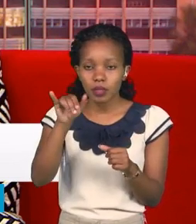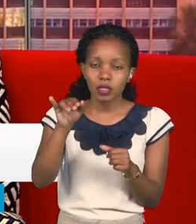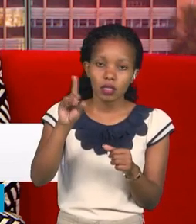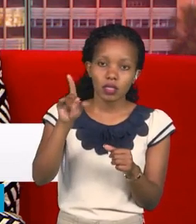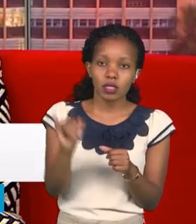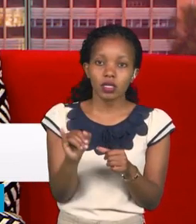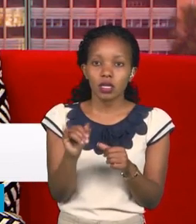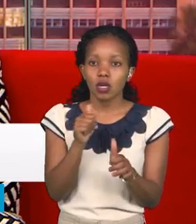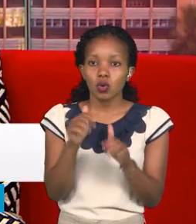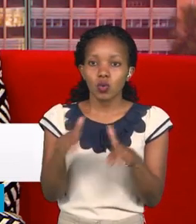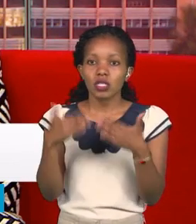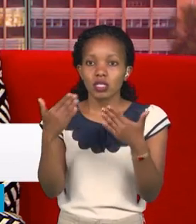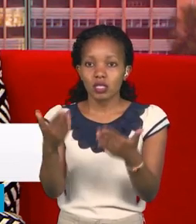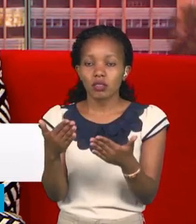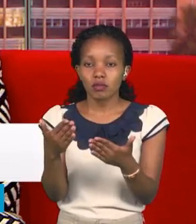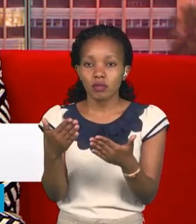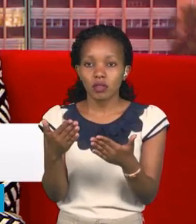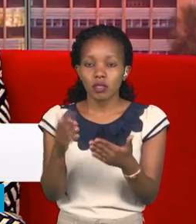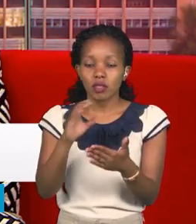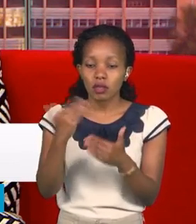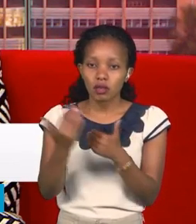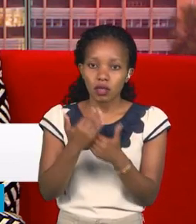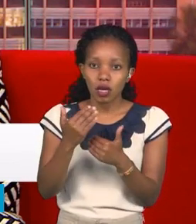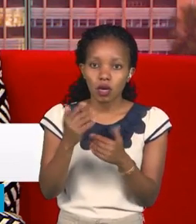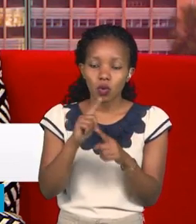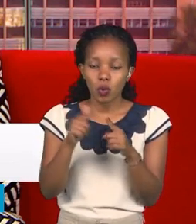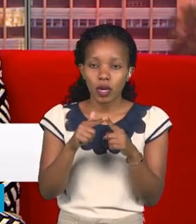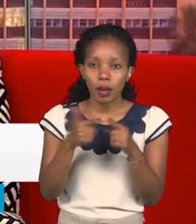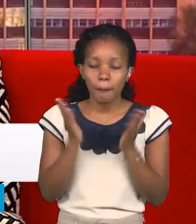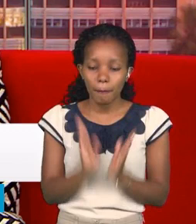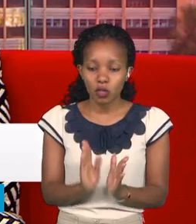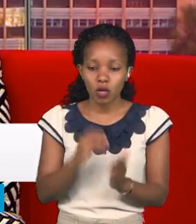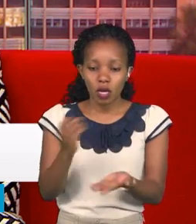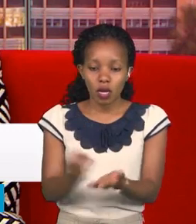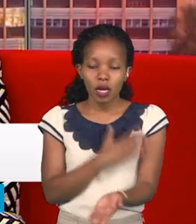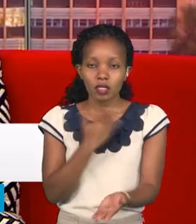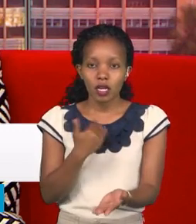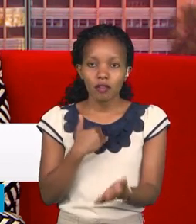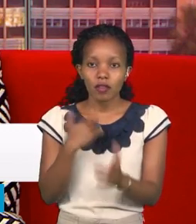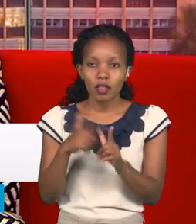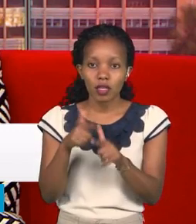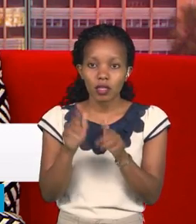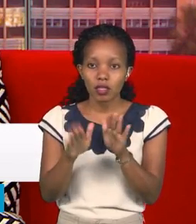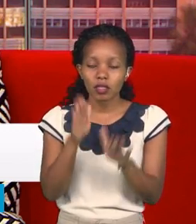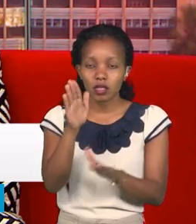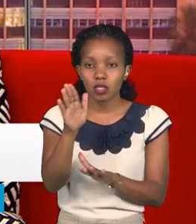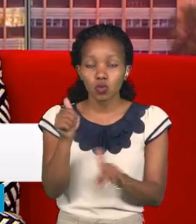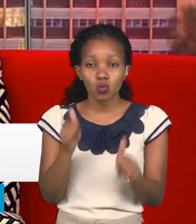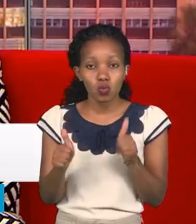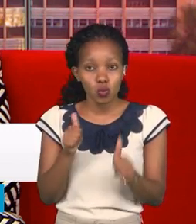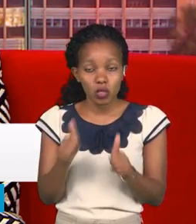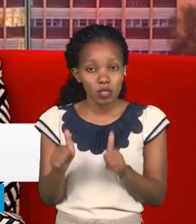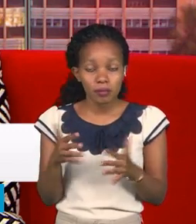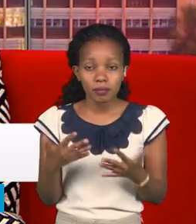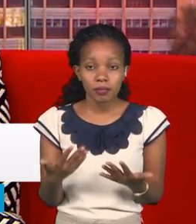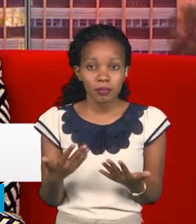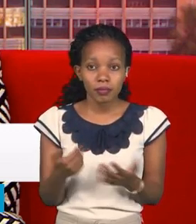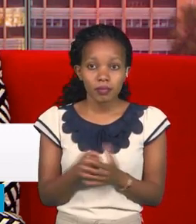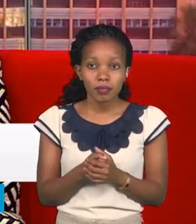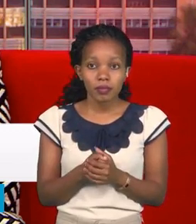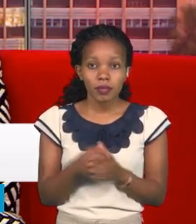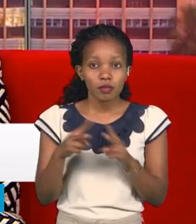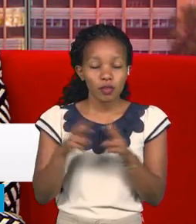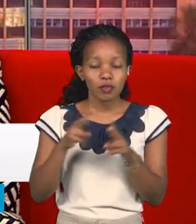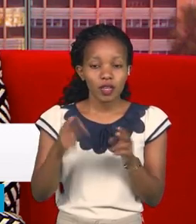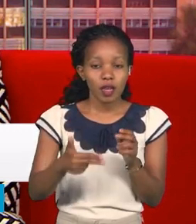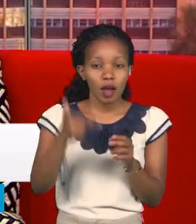one which actually gives the staging of the cancer. You know, when a person is diagnosed with cancer, what stage the cancer is, you know. So, with very high-end